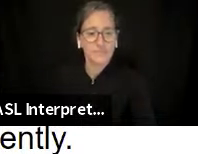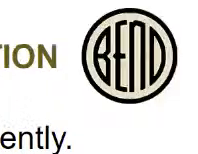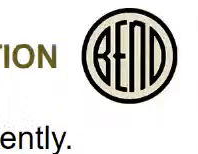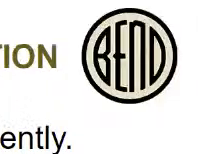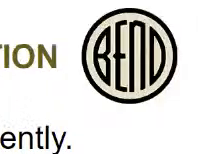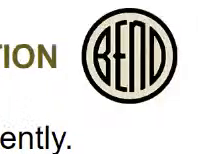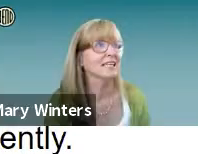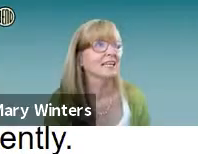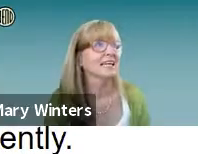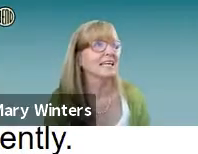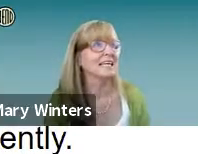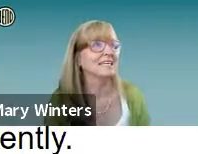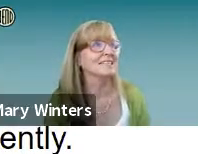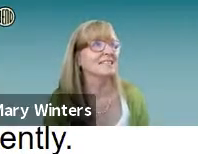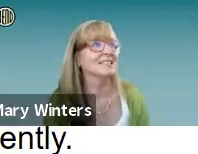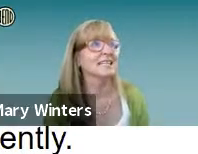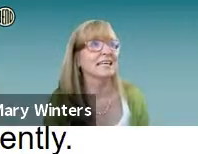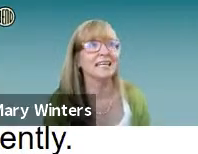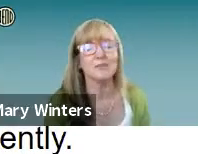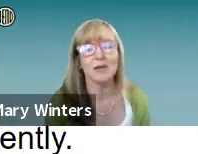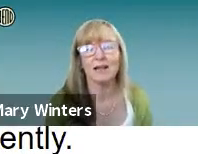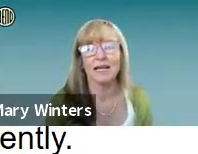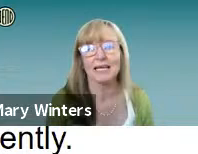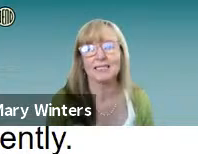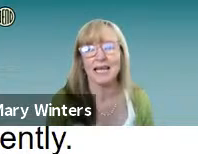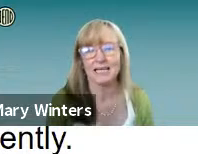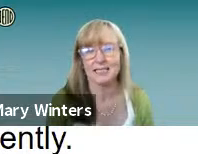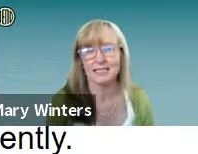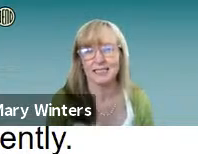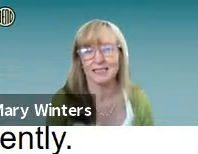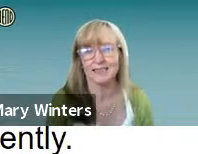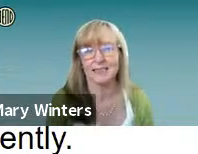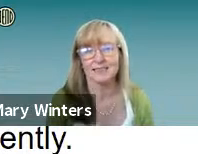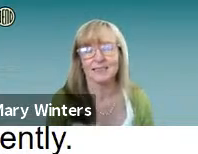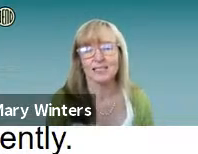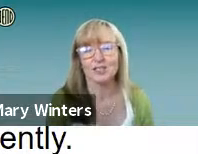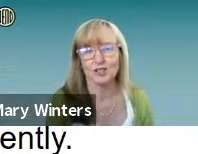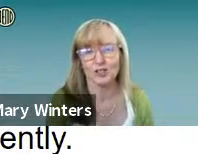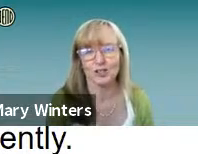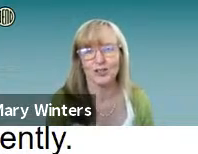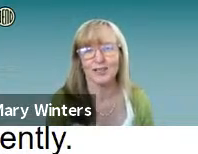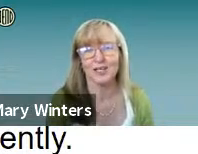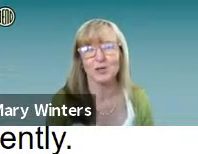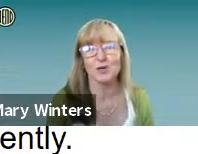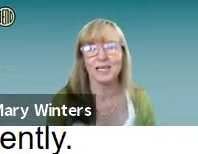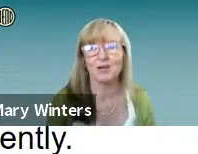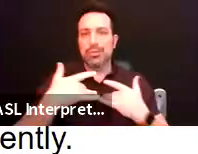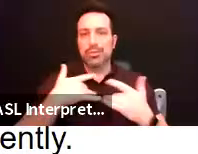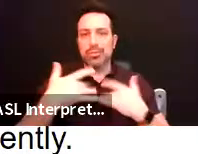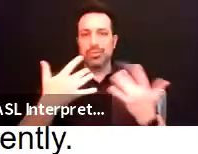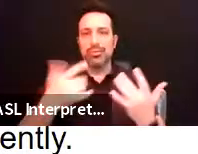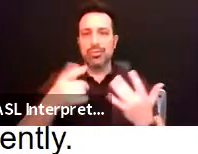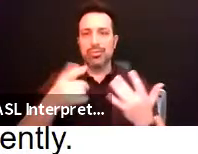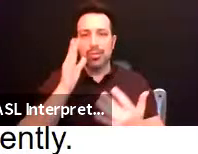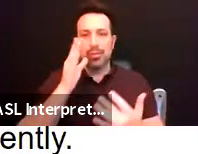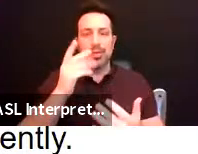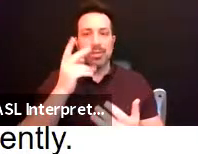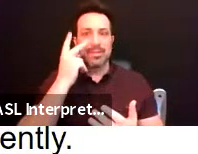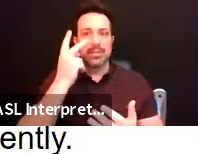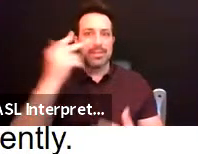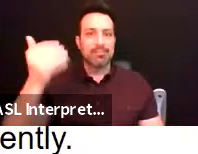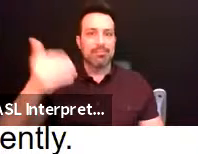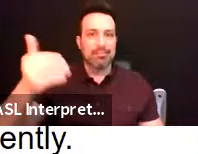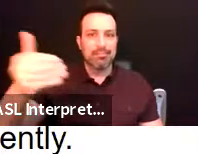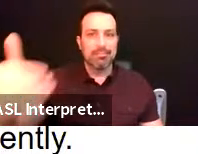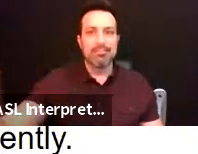city commission is the email and texting concern that you will hear us raise.